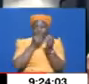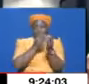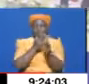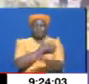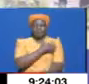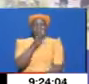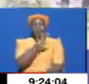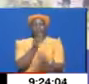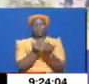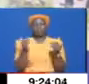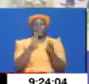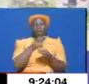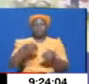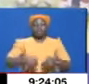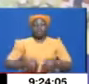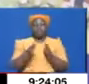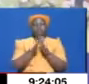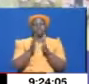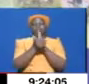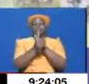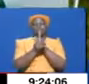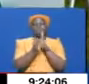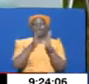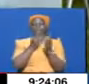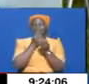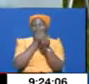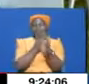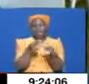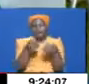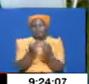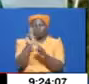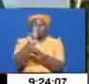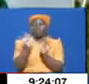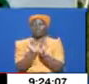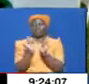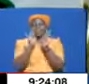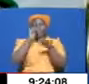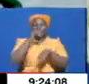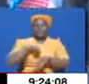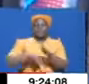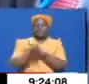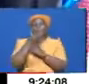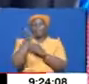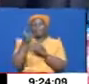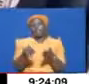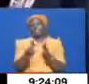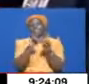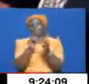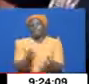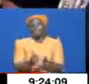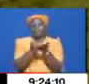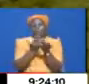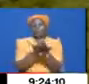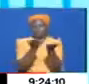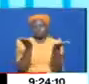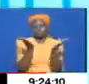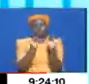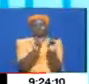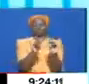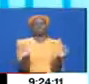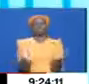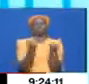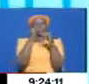skills and information on how to use the internet in a productive manner, as well as enable them to stay safe